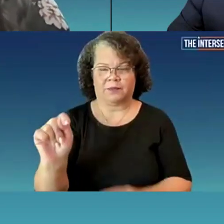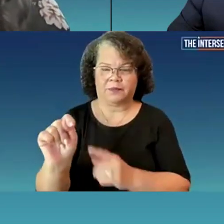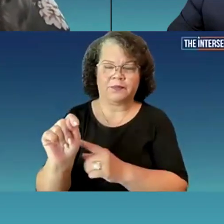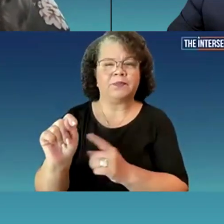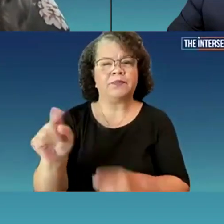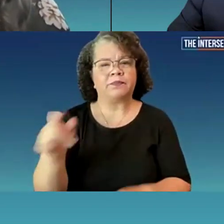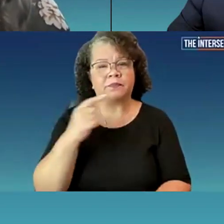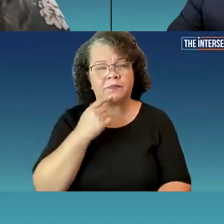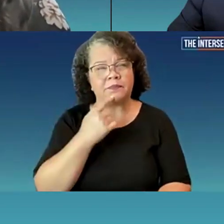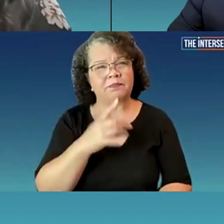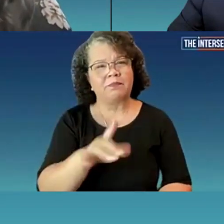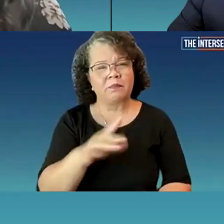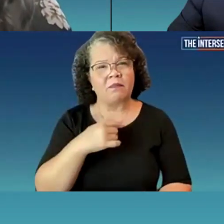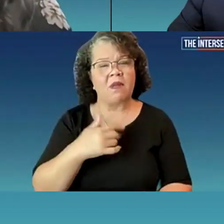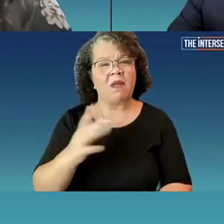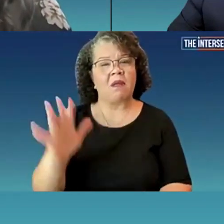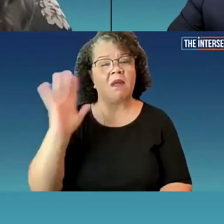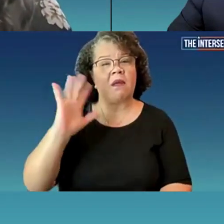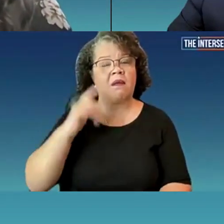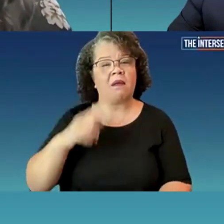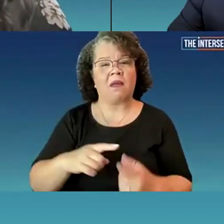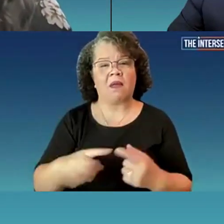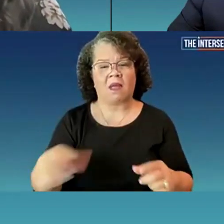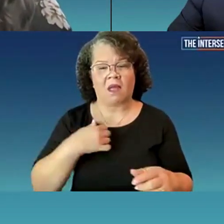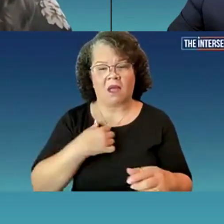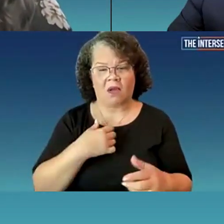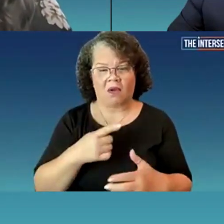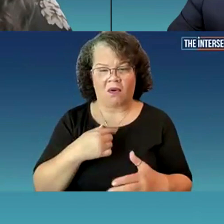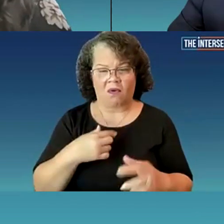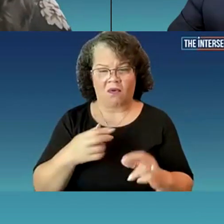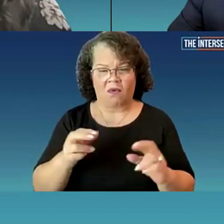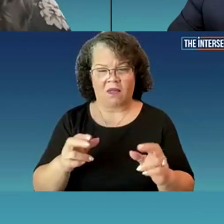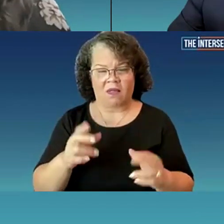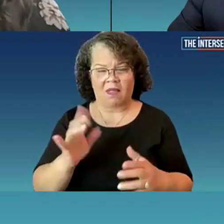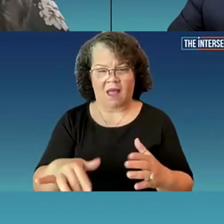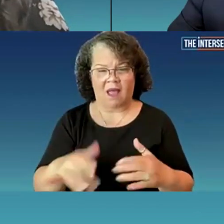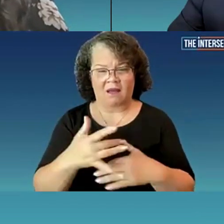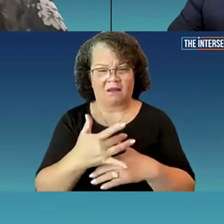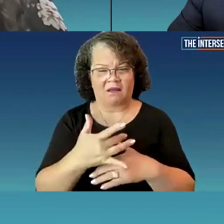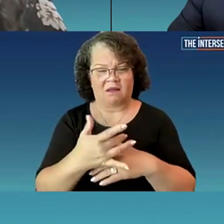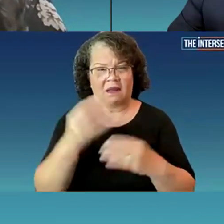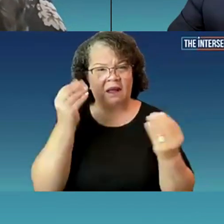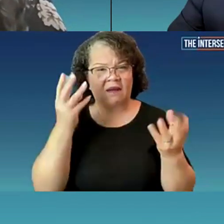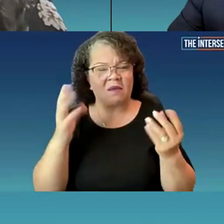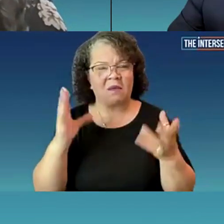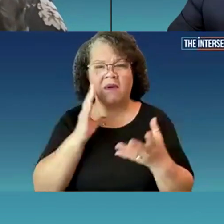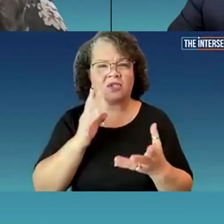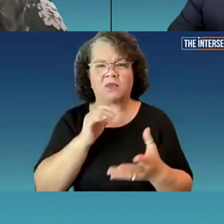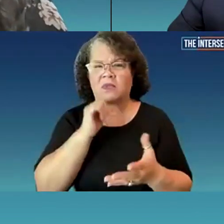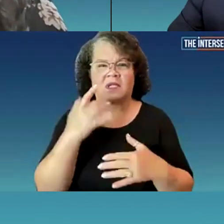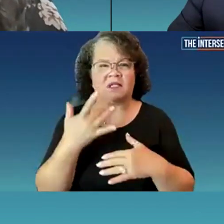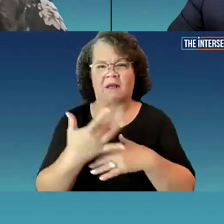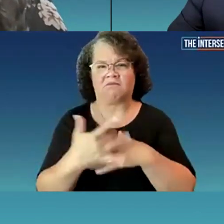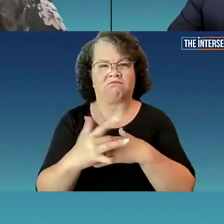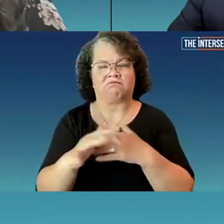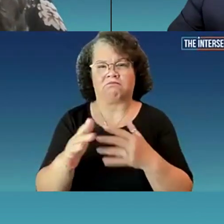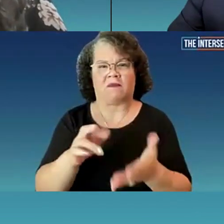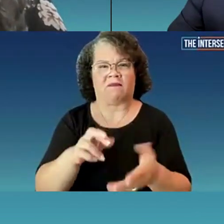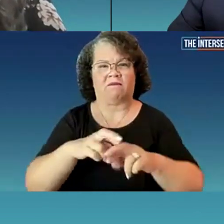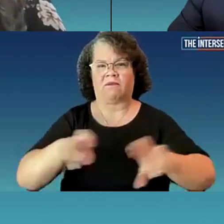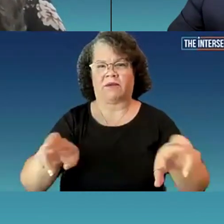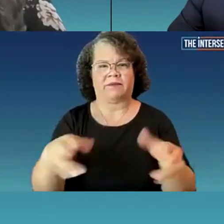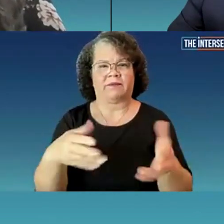data weren't as readily available, okay, because records were paper records. And so